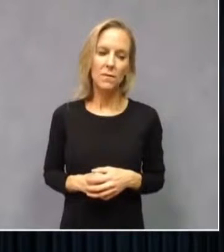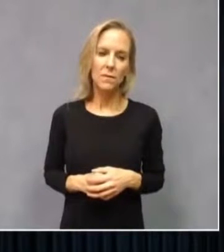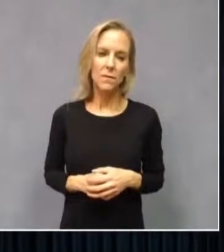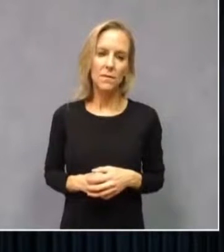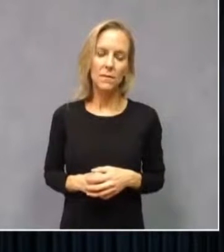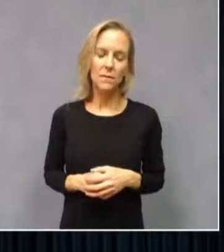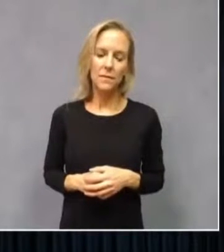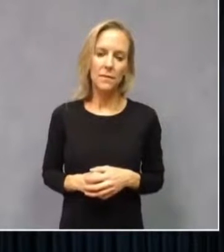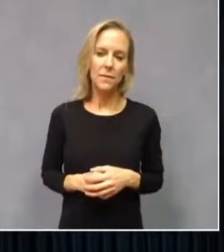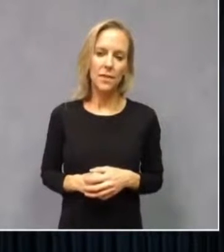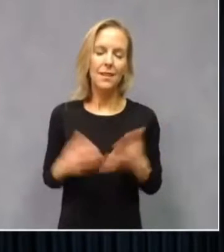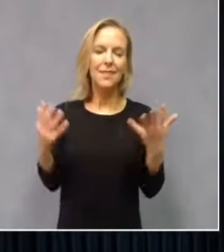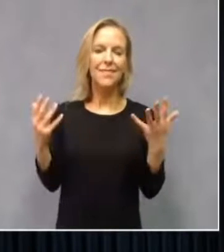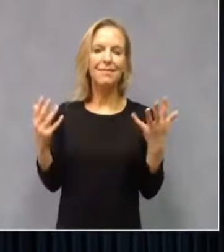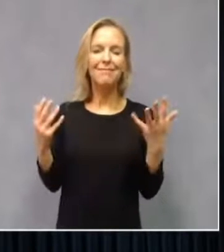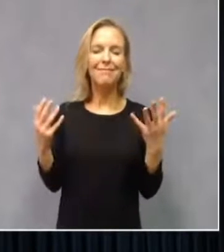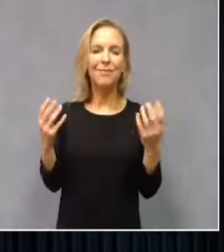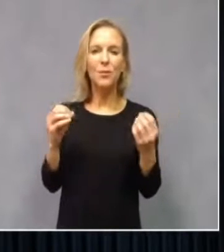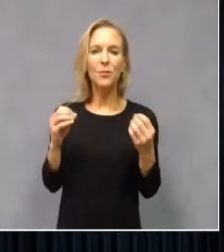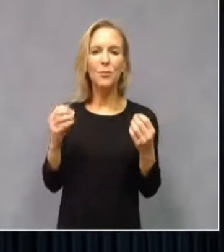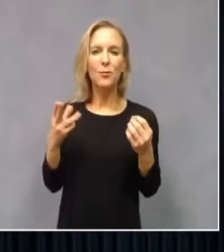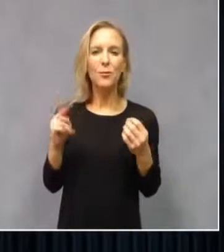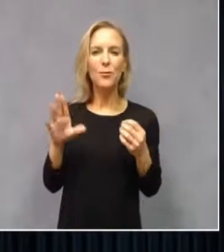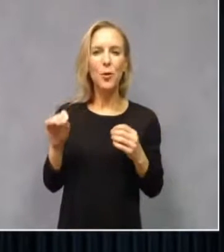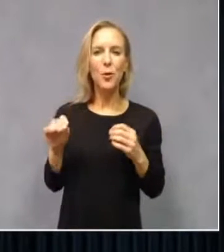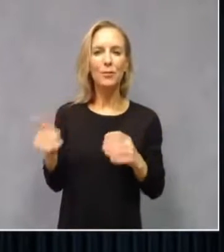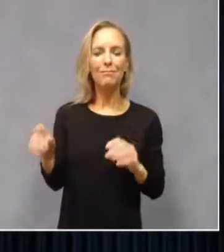Oh no, Julia, did we lose you?